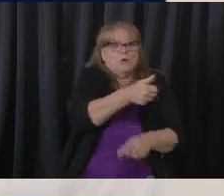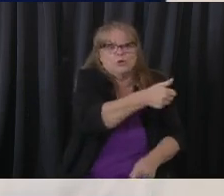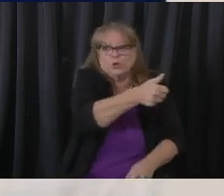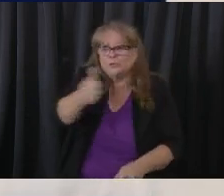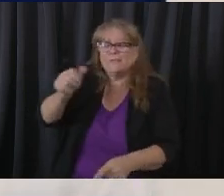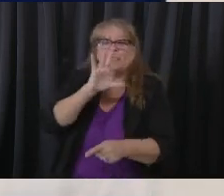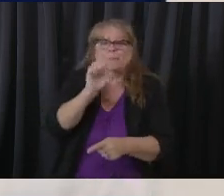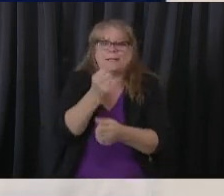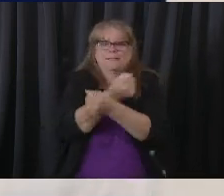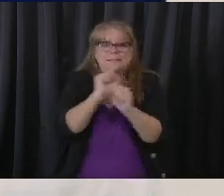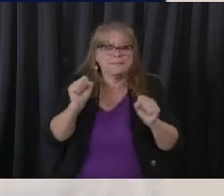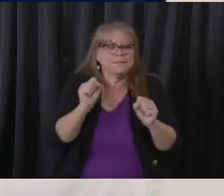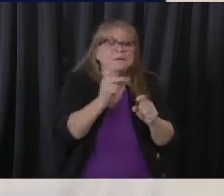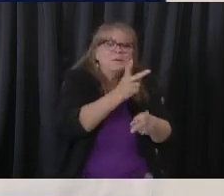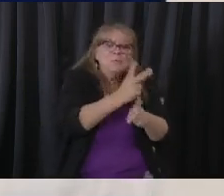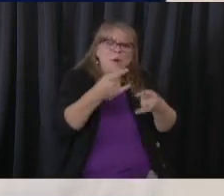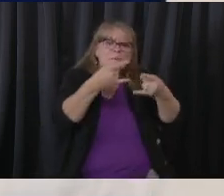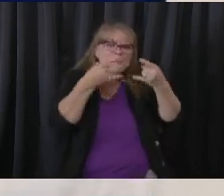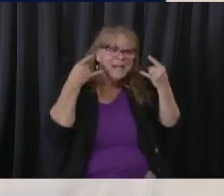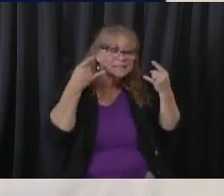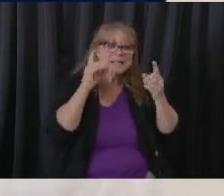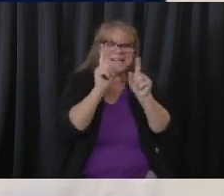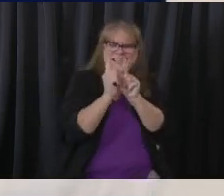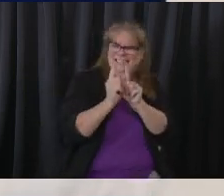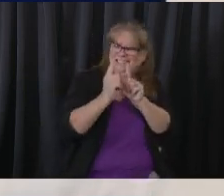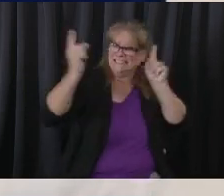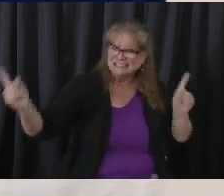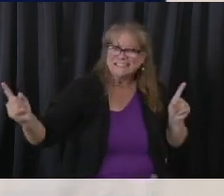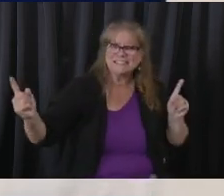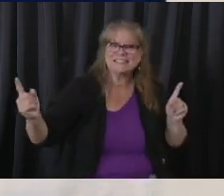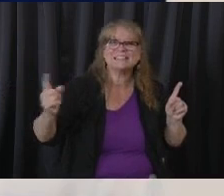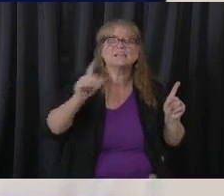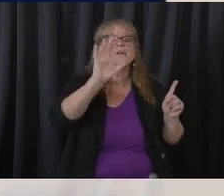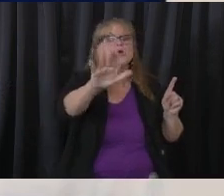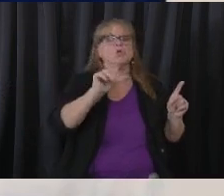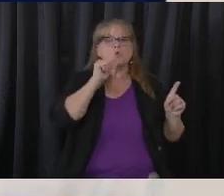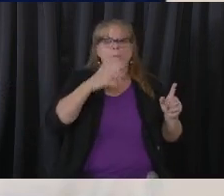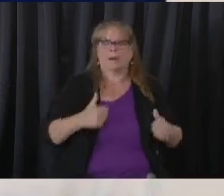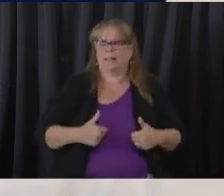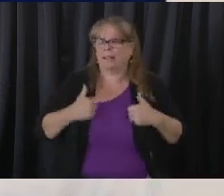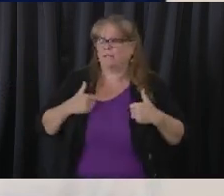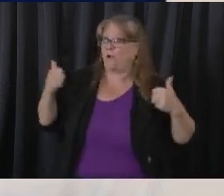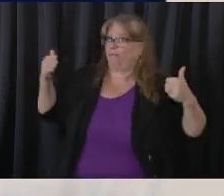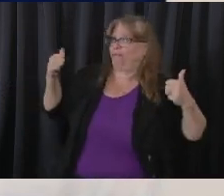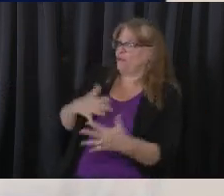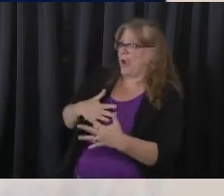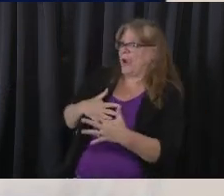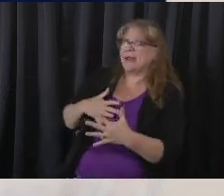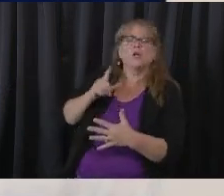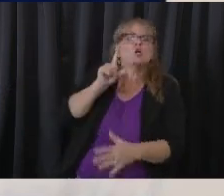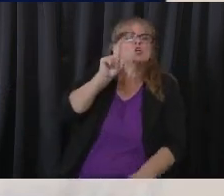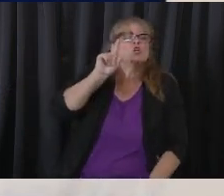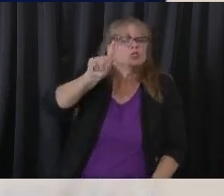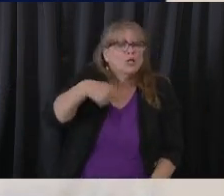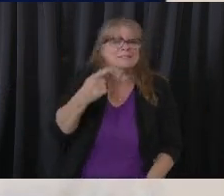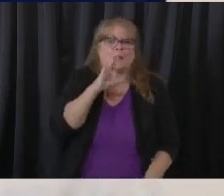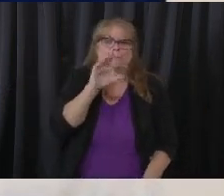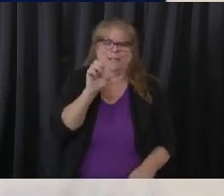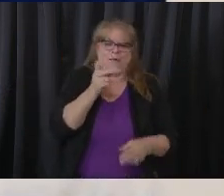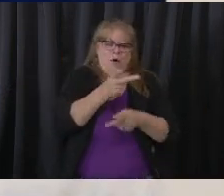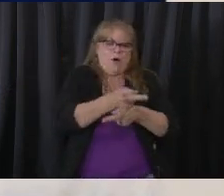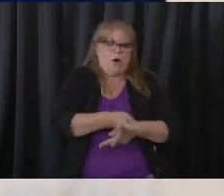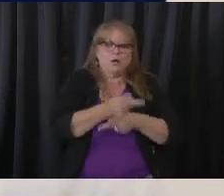fear, it's a time for caution. So I think the danger in the president's message is that it can easily be interpreted as it's not a time for fear,